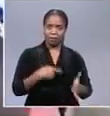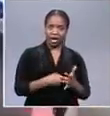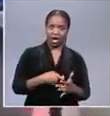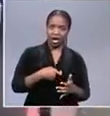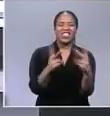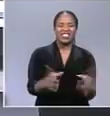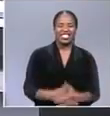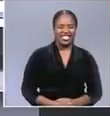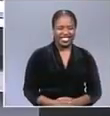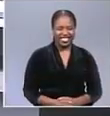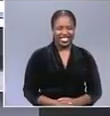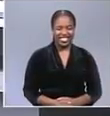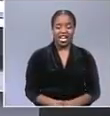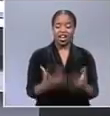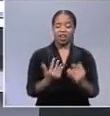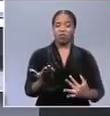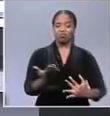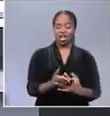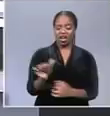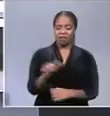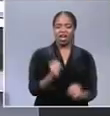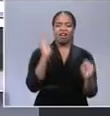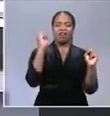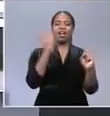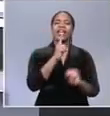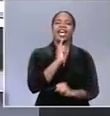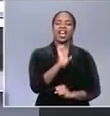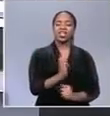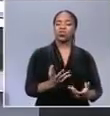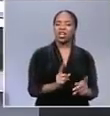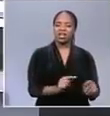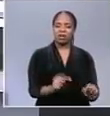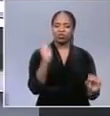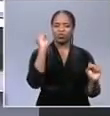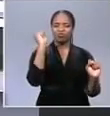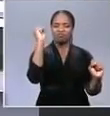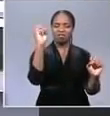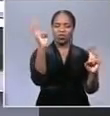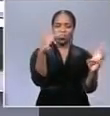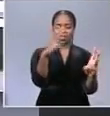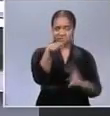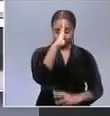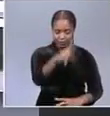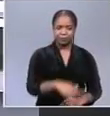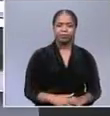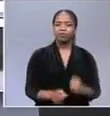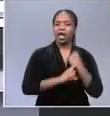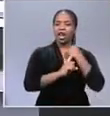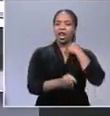just trying to get a call. Still ahead, we'll go to Candace at our Weather Centre for all your latest weather news. Good evening, Candace. And